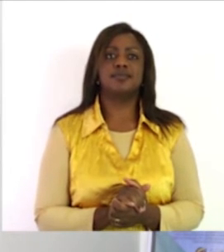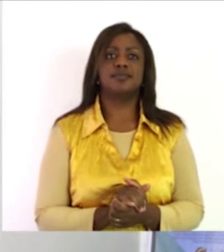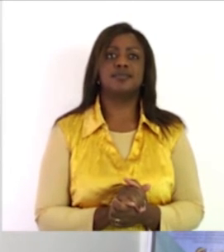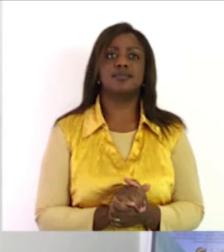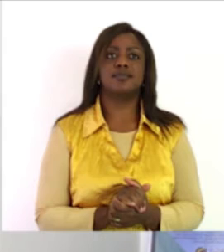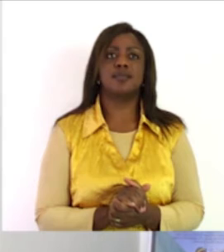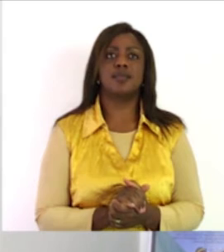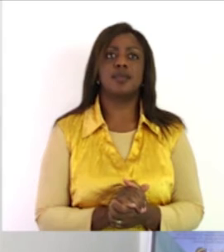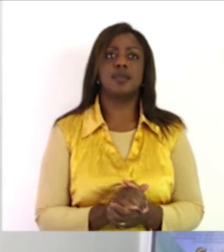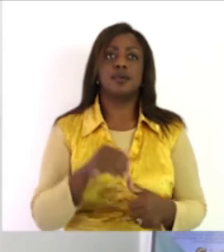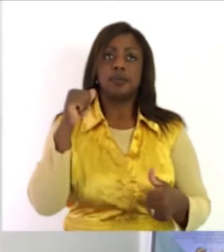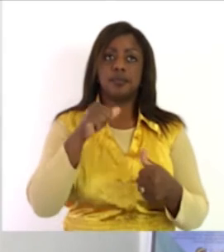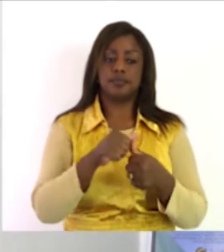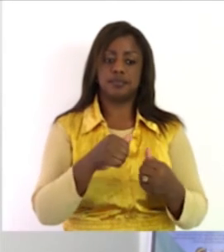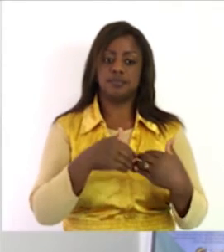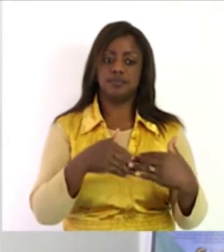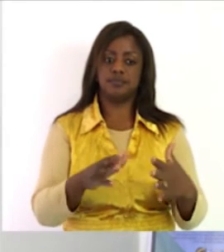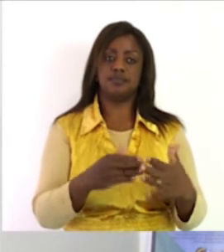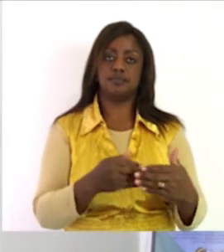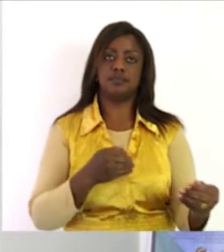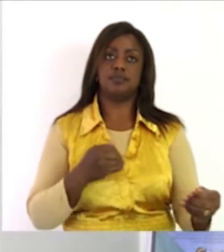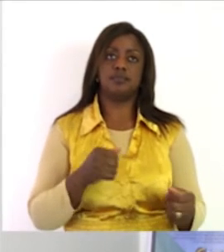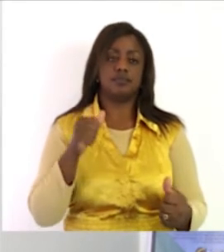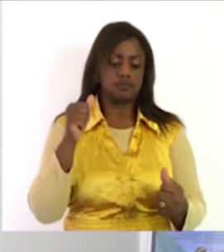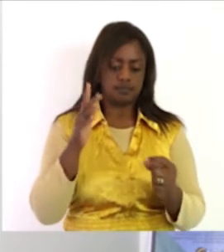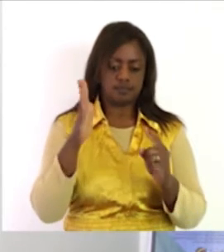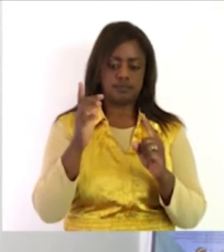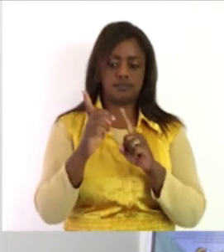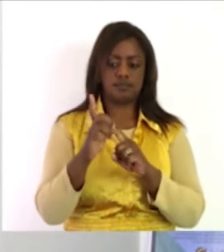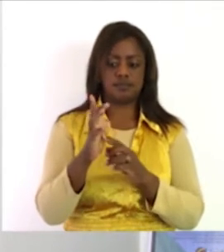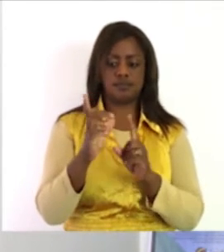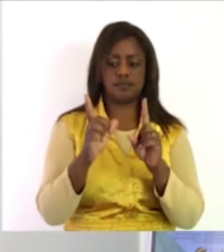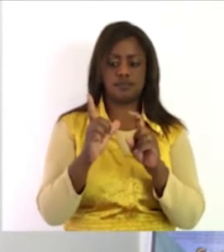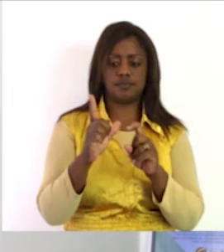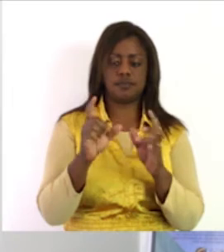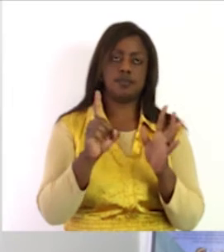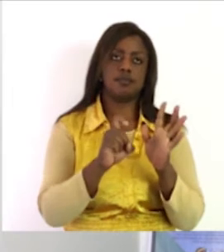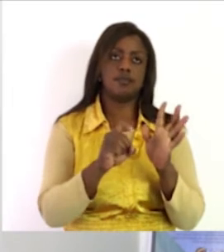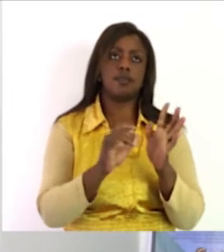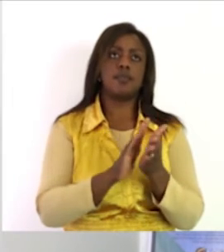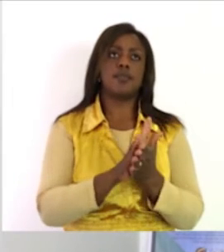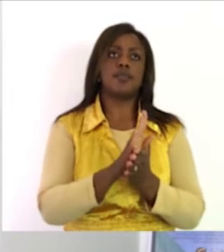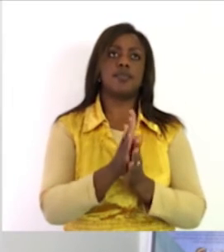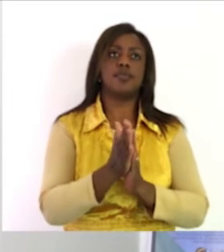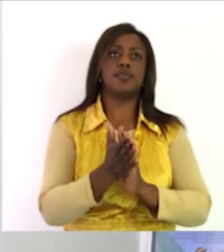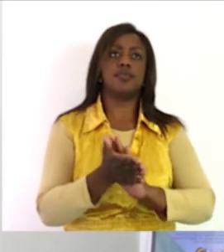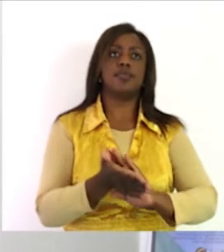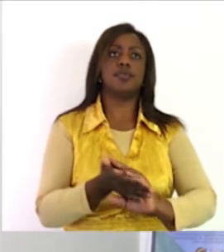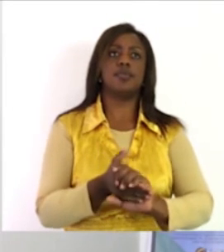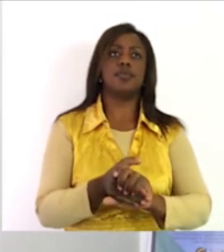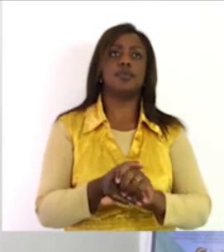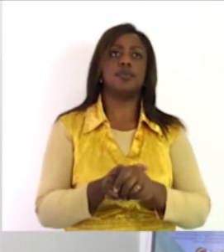And before we start with anything, you have to remember that we have to sanitize our hands